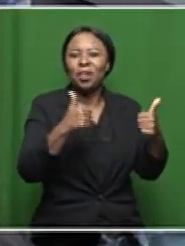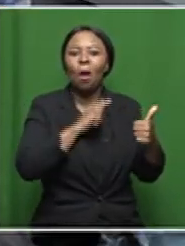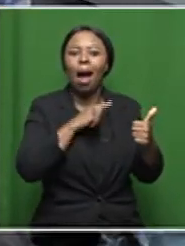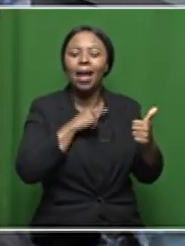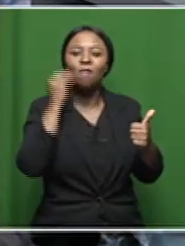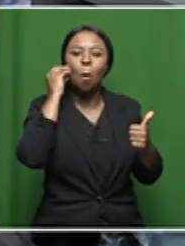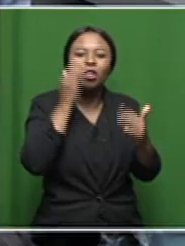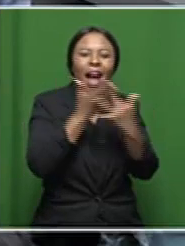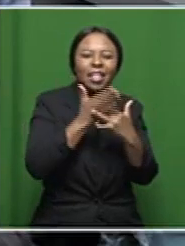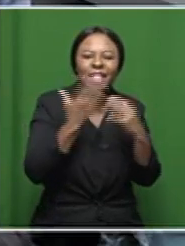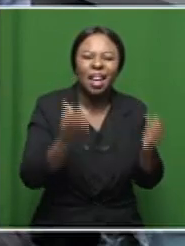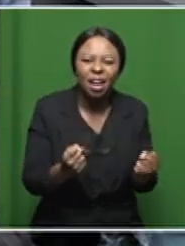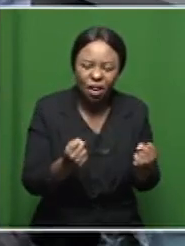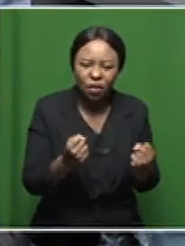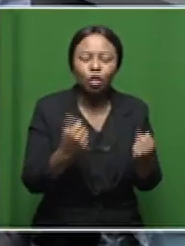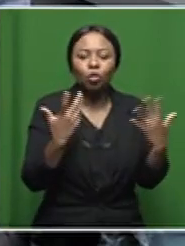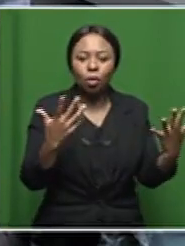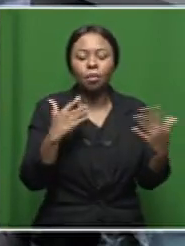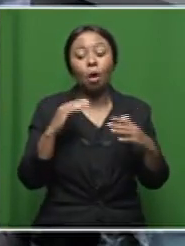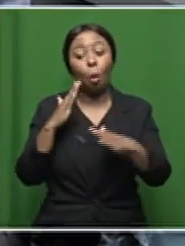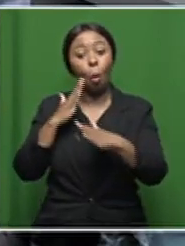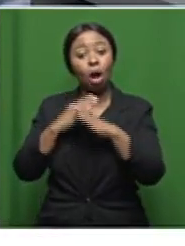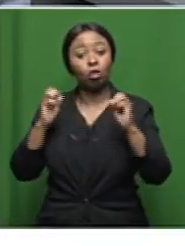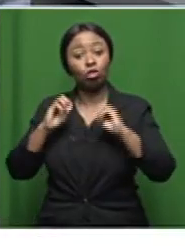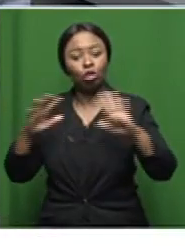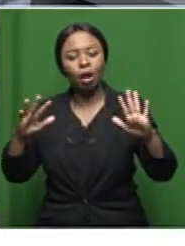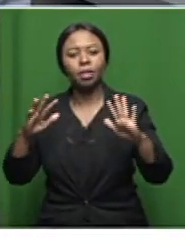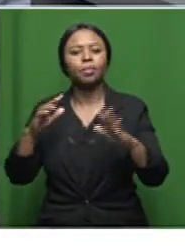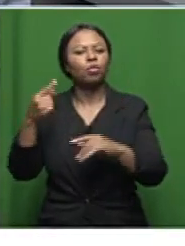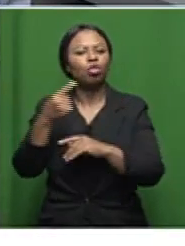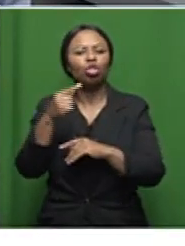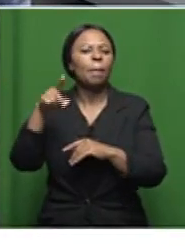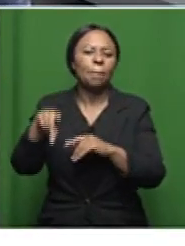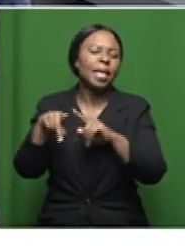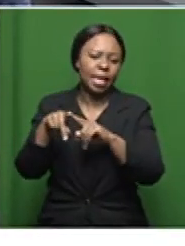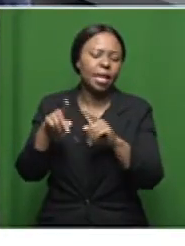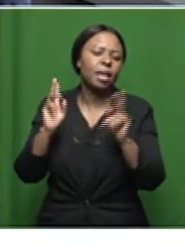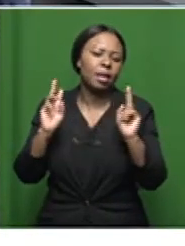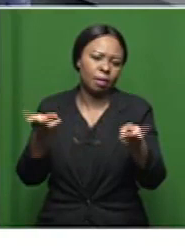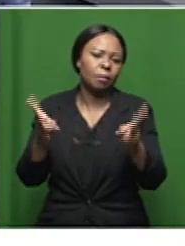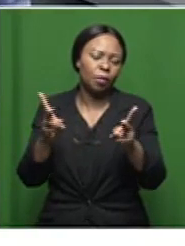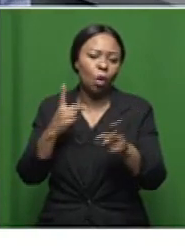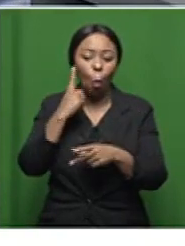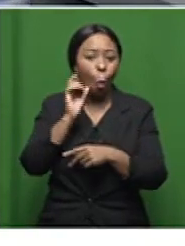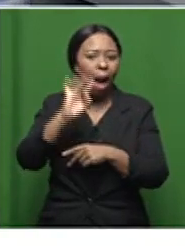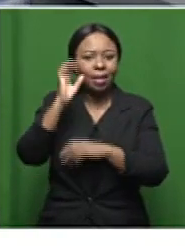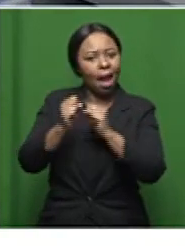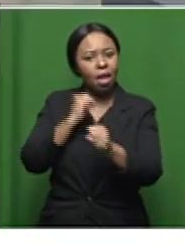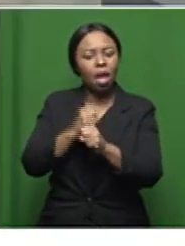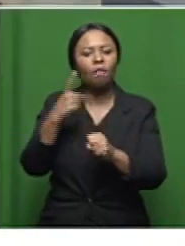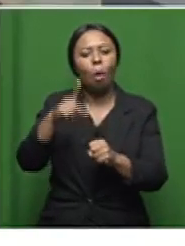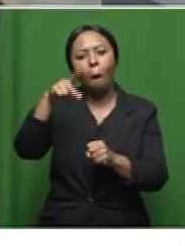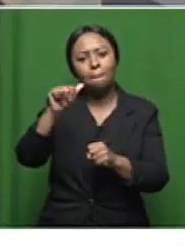that information. And then when I started working, I would go to a general practitioner once a year, at least for my pap